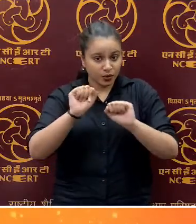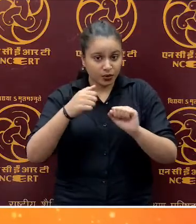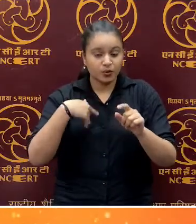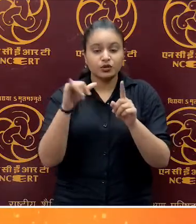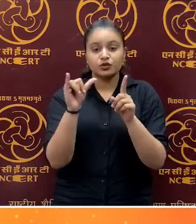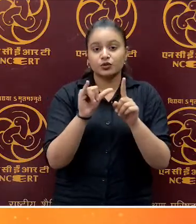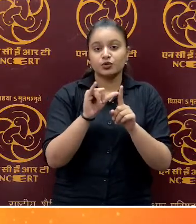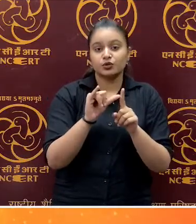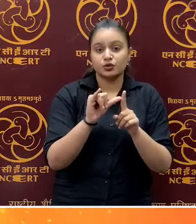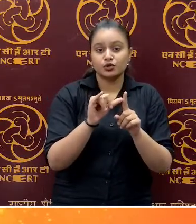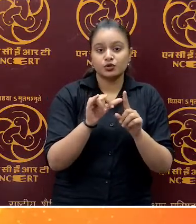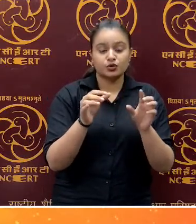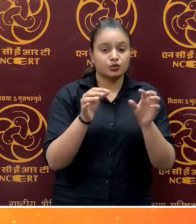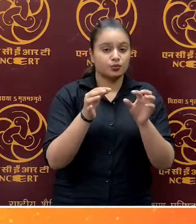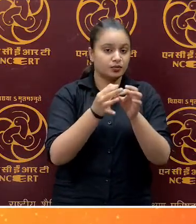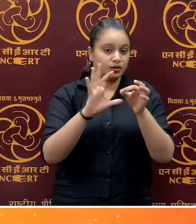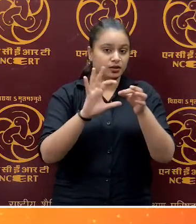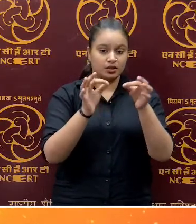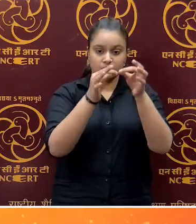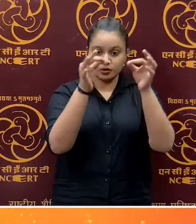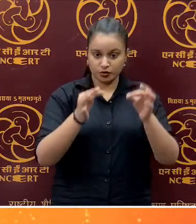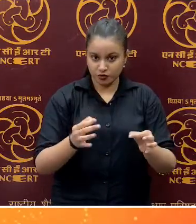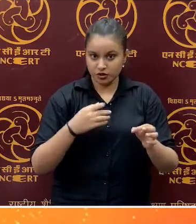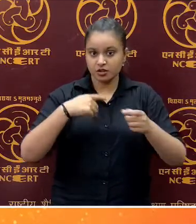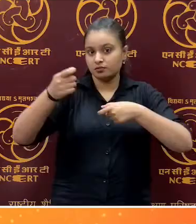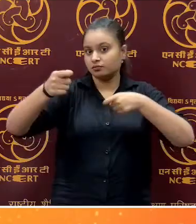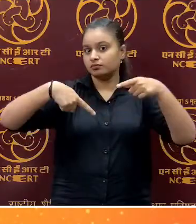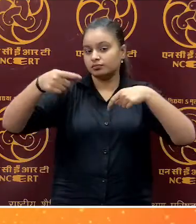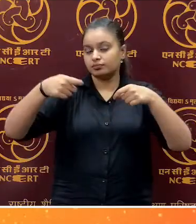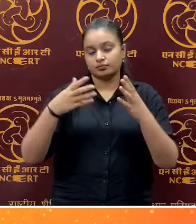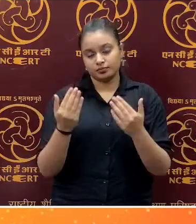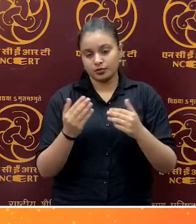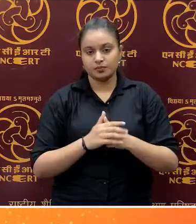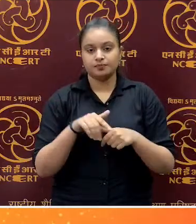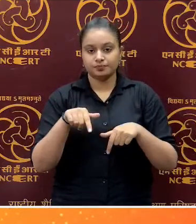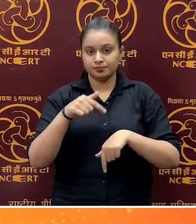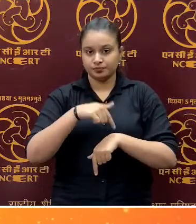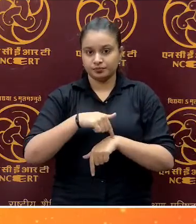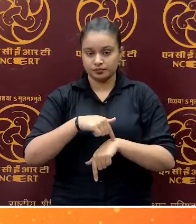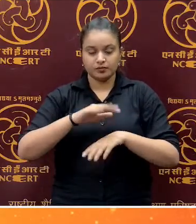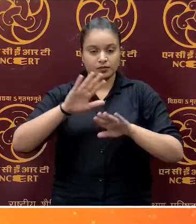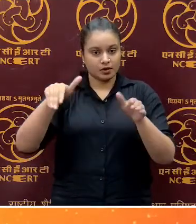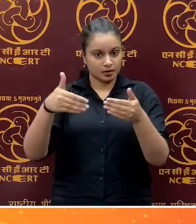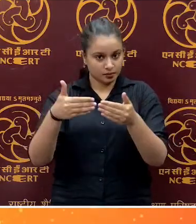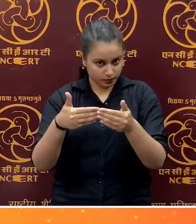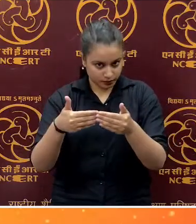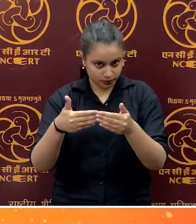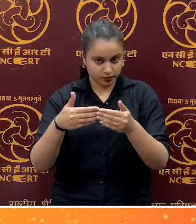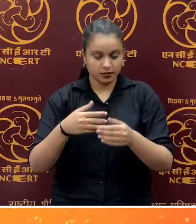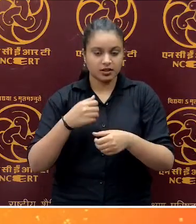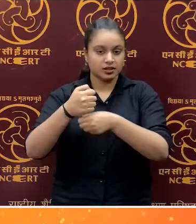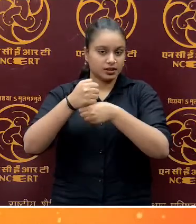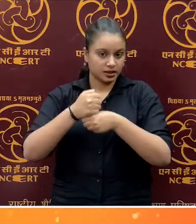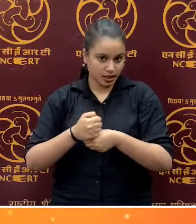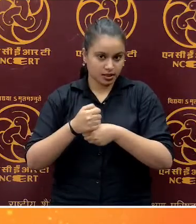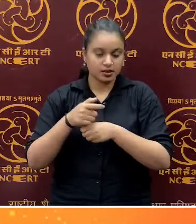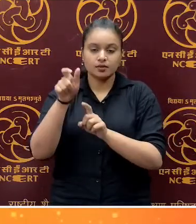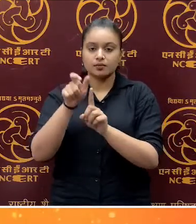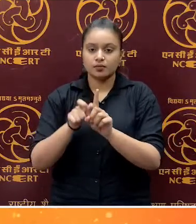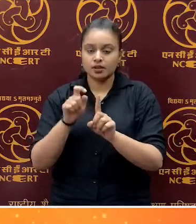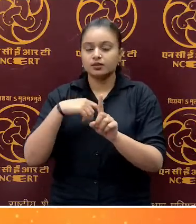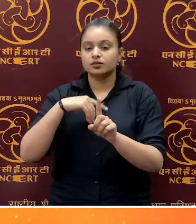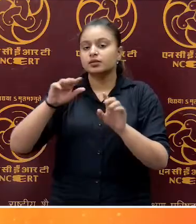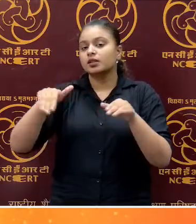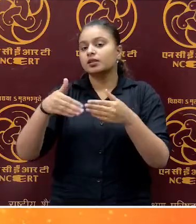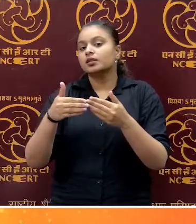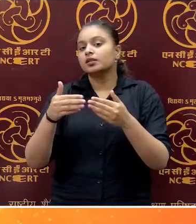NCERT Official. Yes, we want attendance in today's session. And now it's time for me to introduce you all to my guest for the day, who will introduce